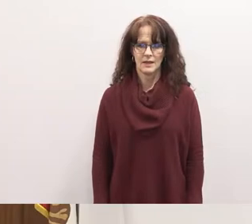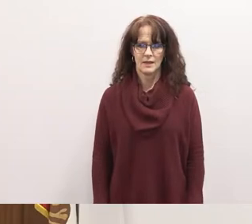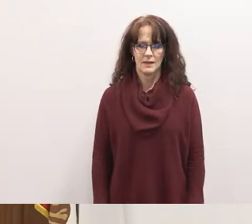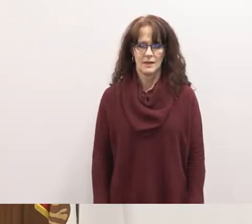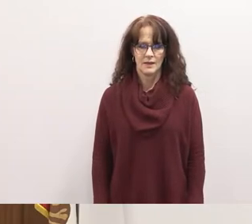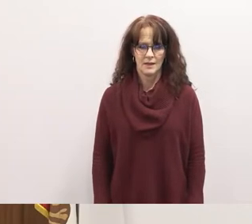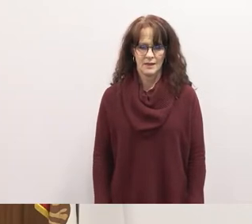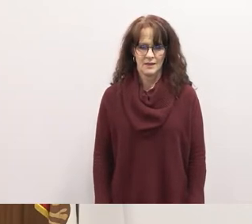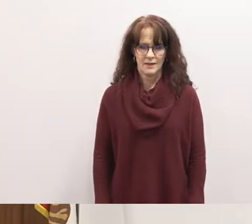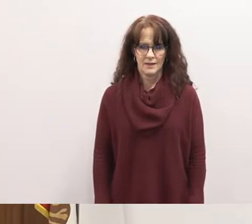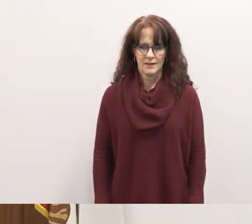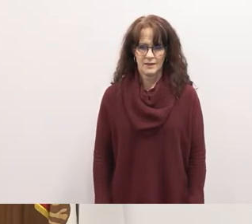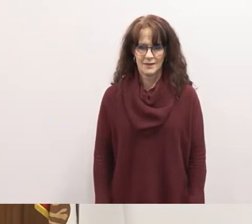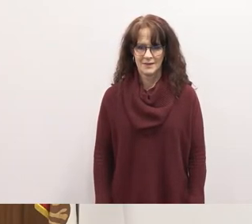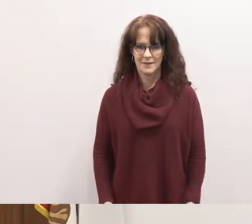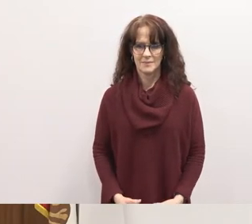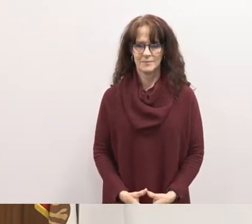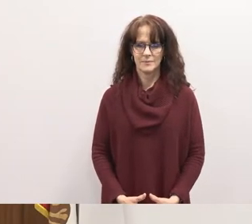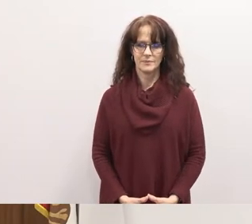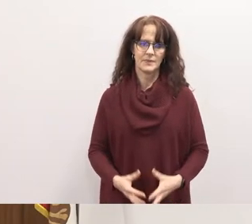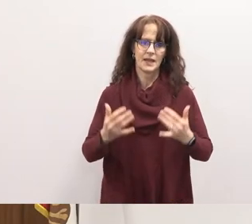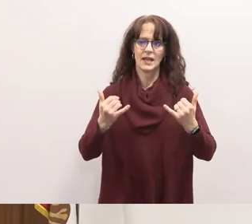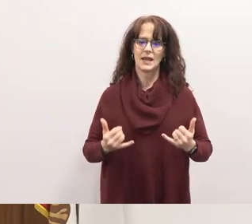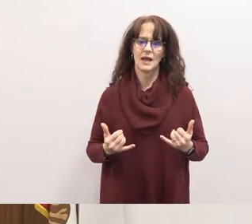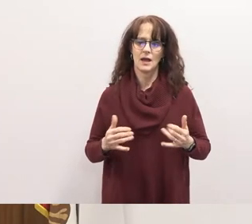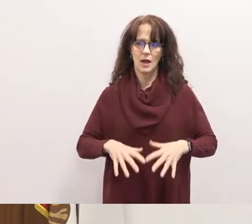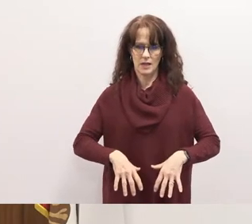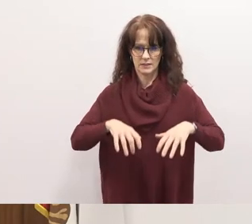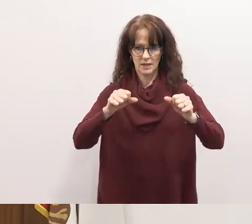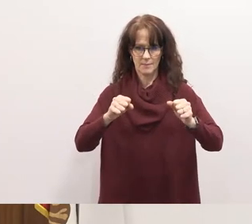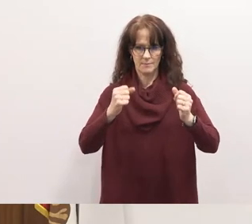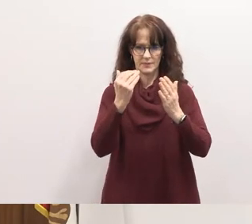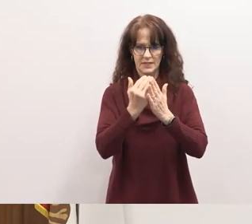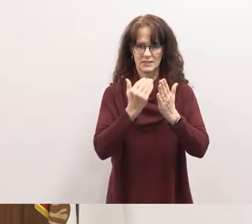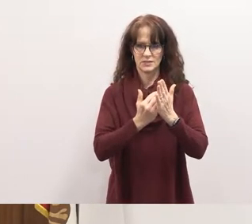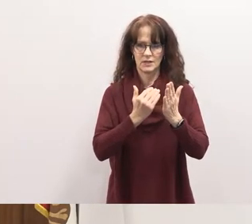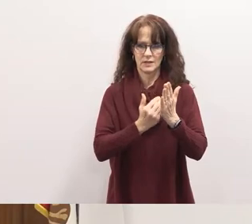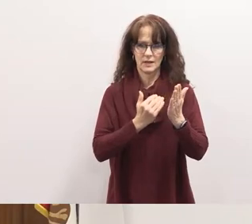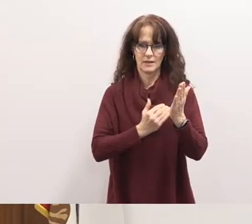Okay. We will now adopt the agenda.